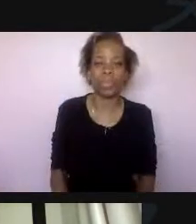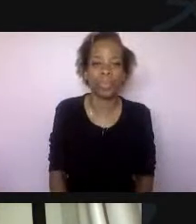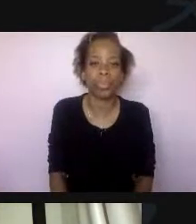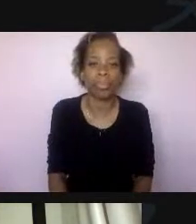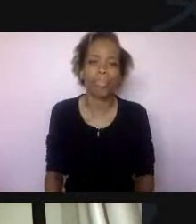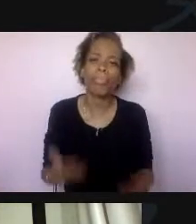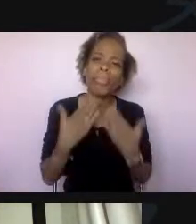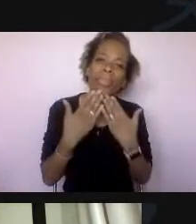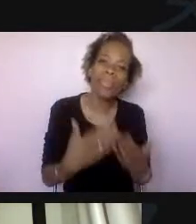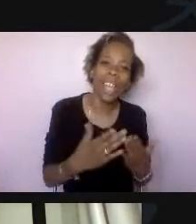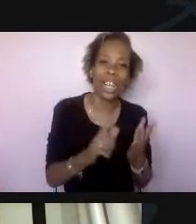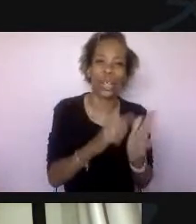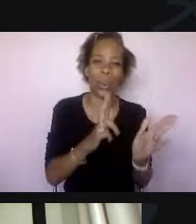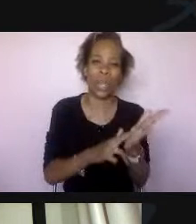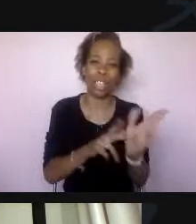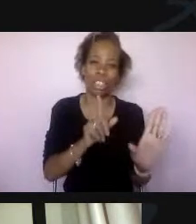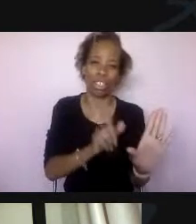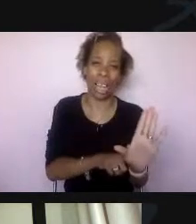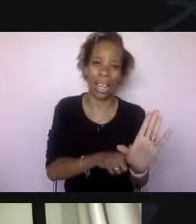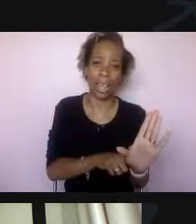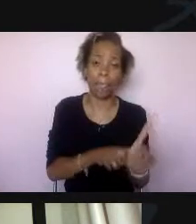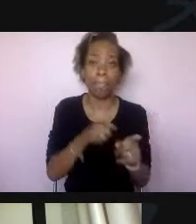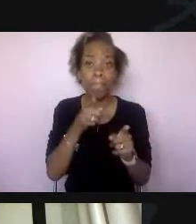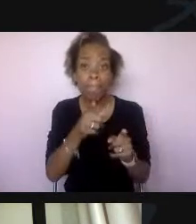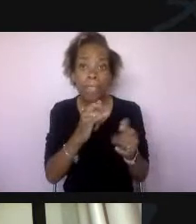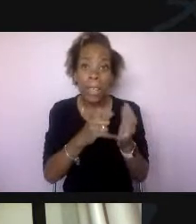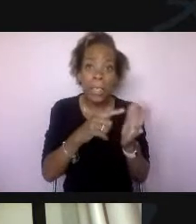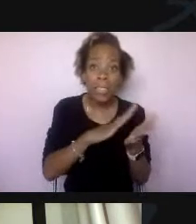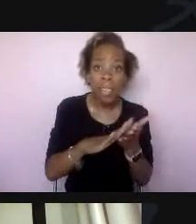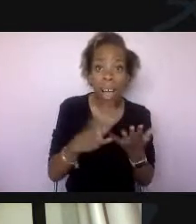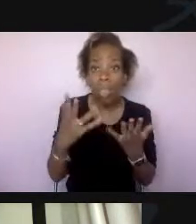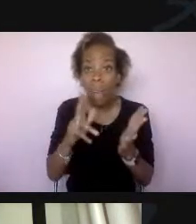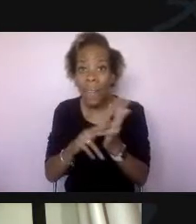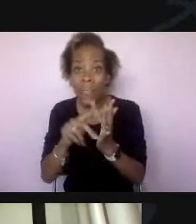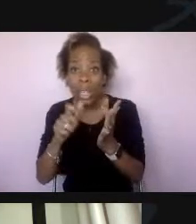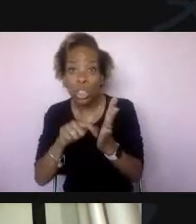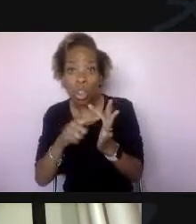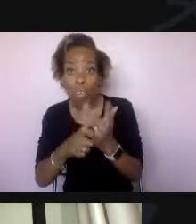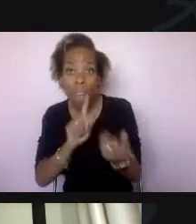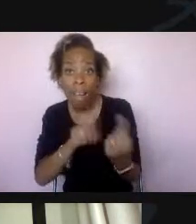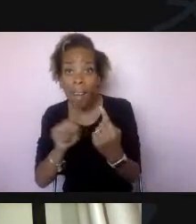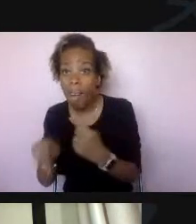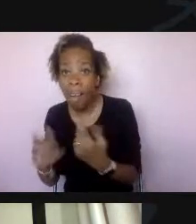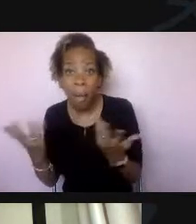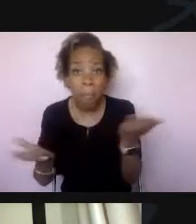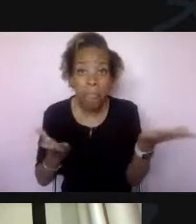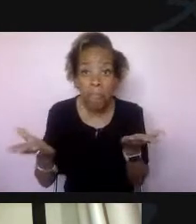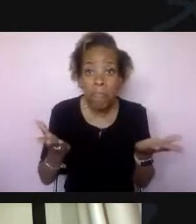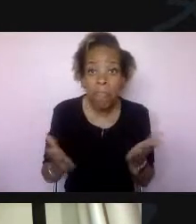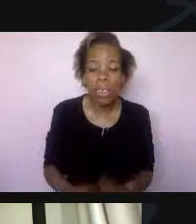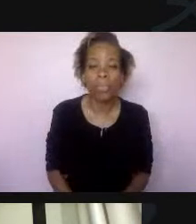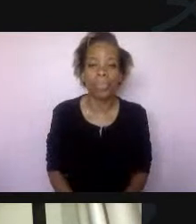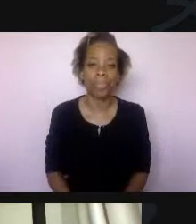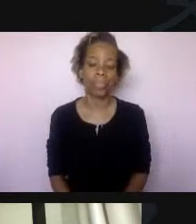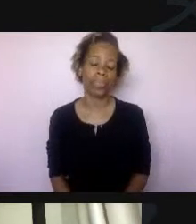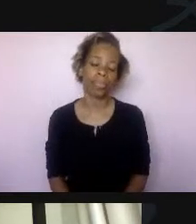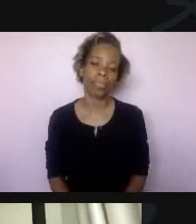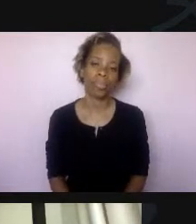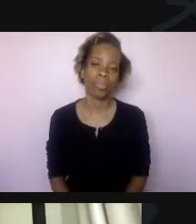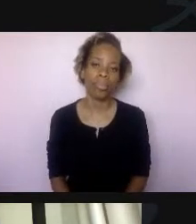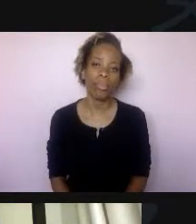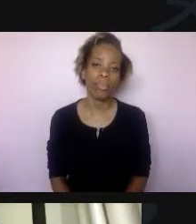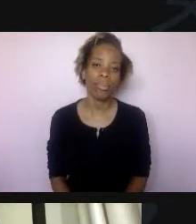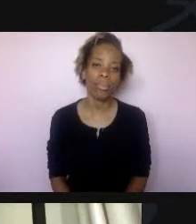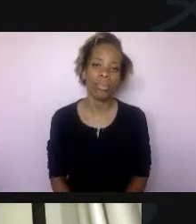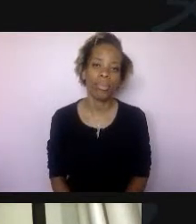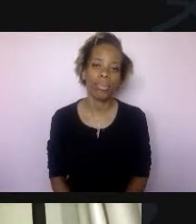Thanks, Jenny. Do either Victoria or Seth, do you want to come in? Yeah, come in, Victoria. Yeah. Okay, thanks for that.